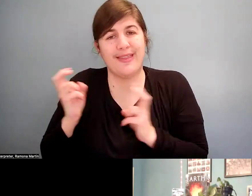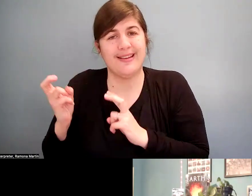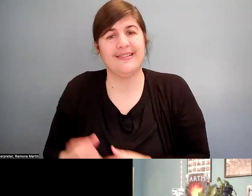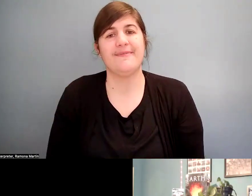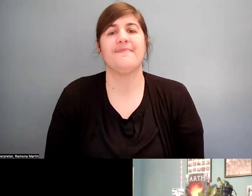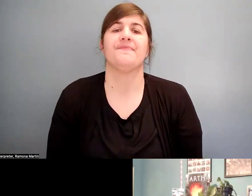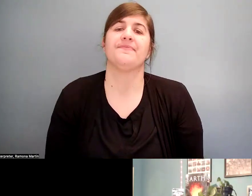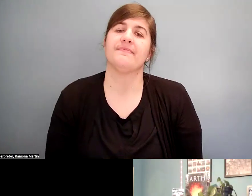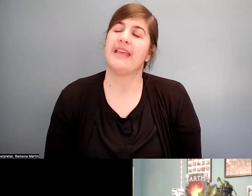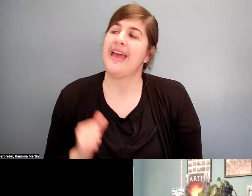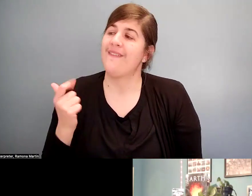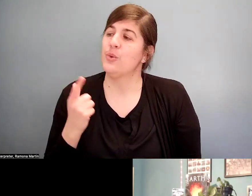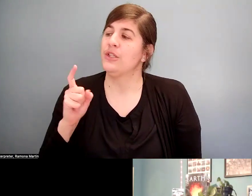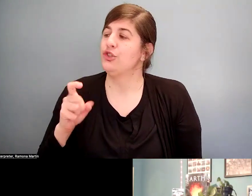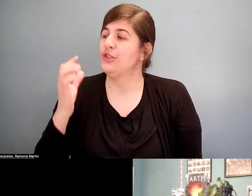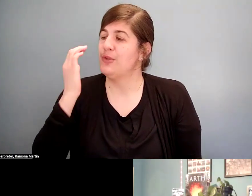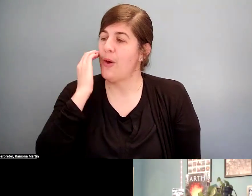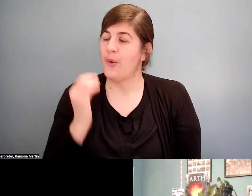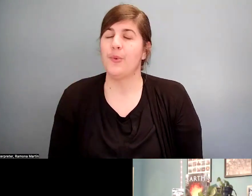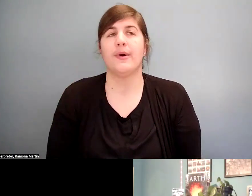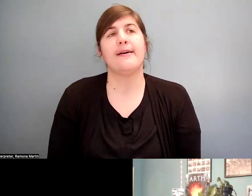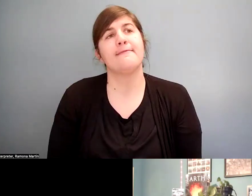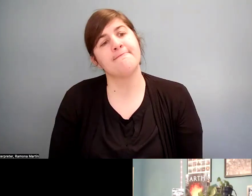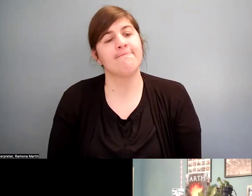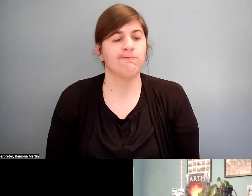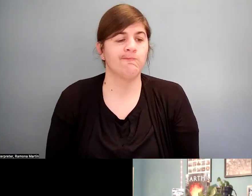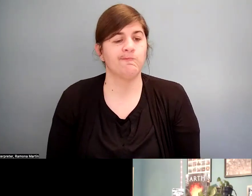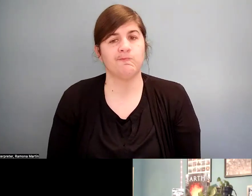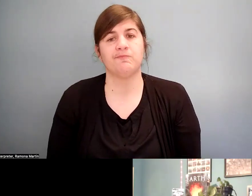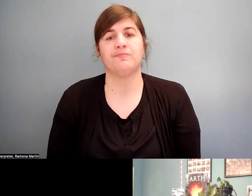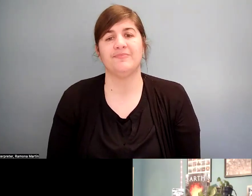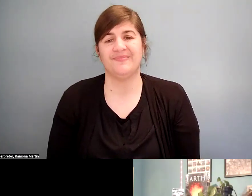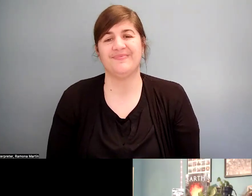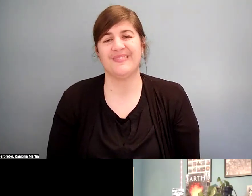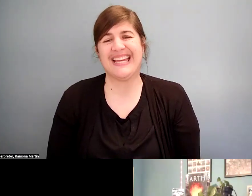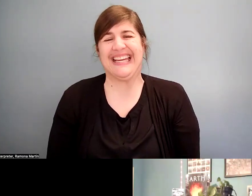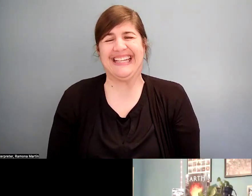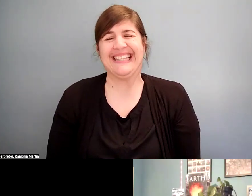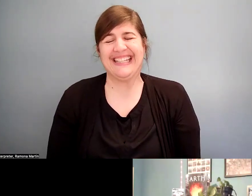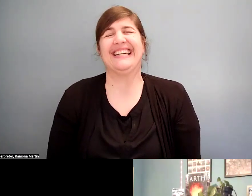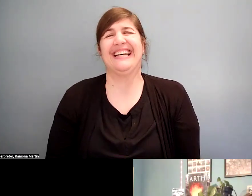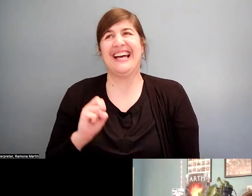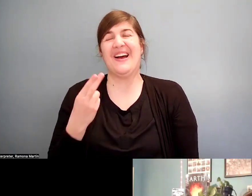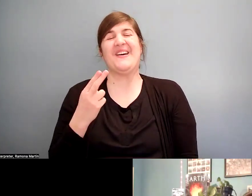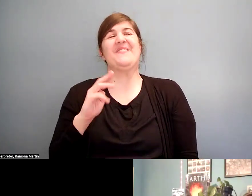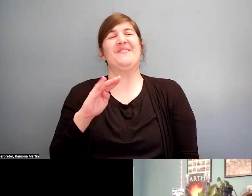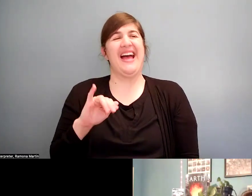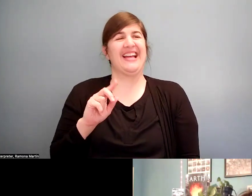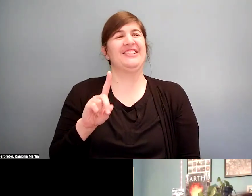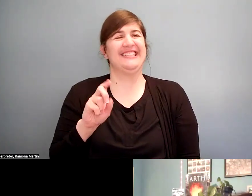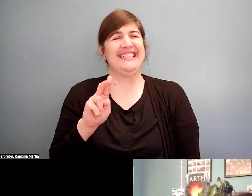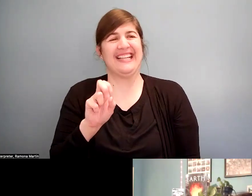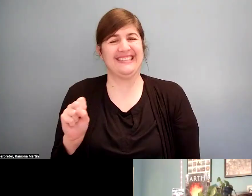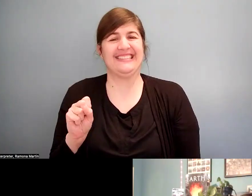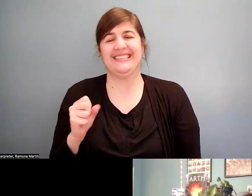need everybody to know? Um, Oh my goodness. That It's hard. yeah, that has thrown